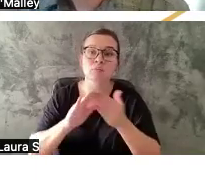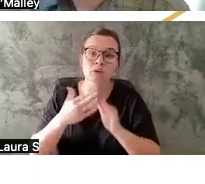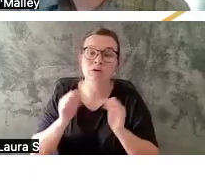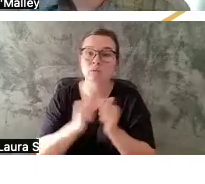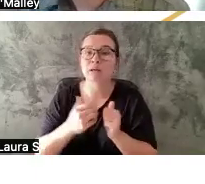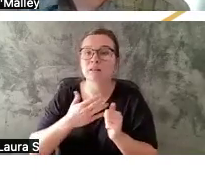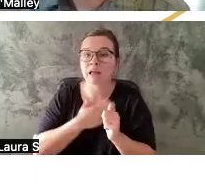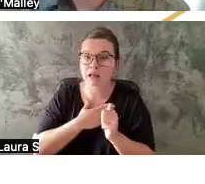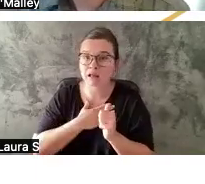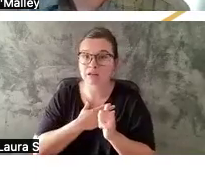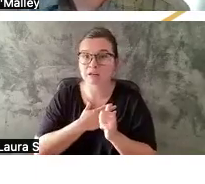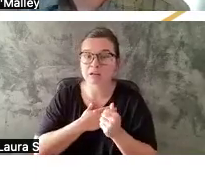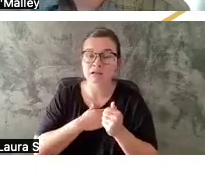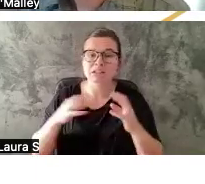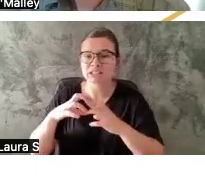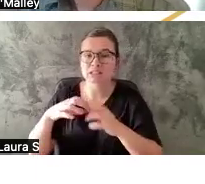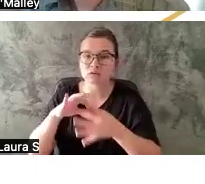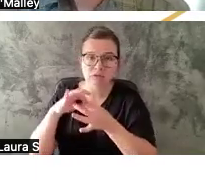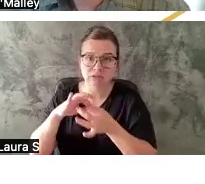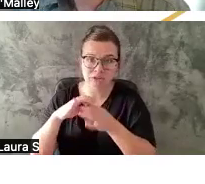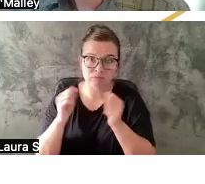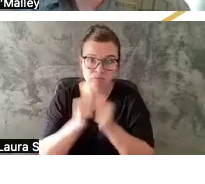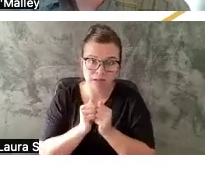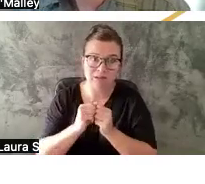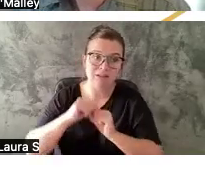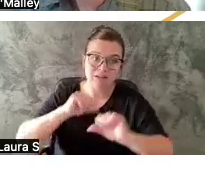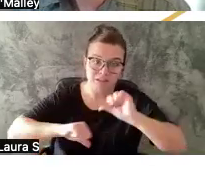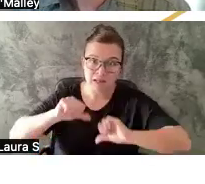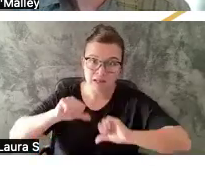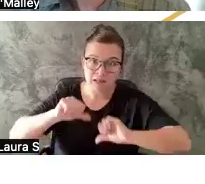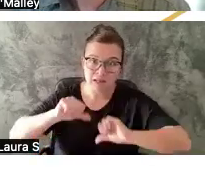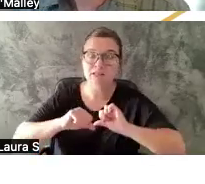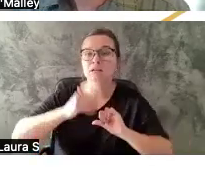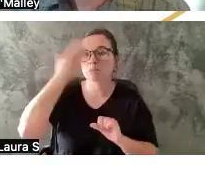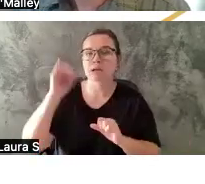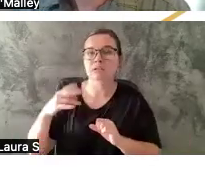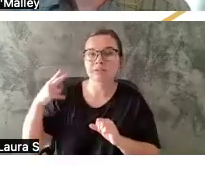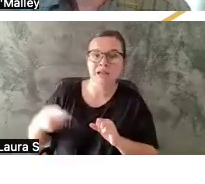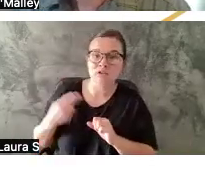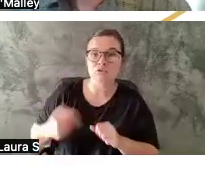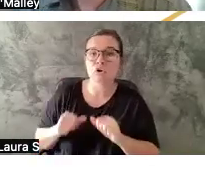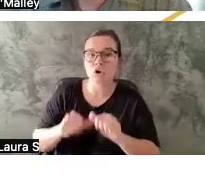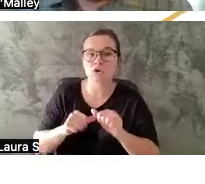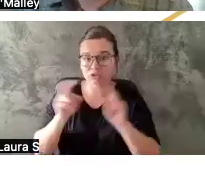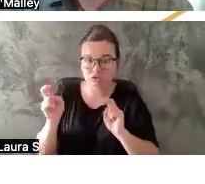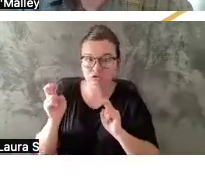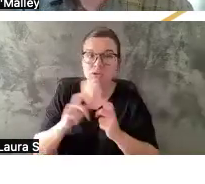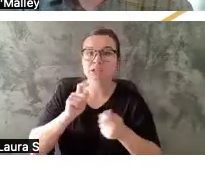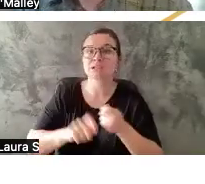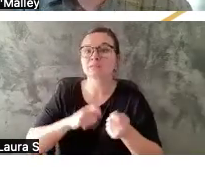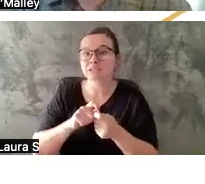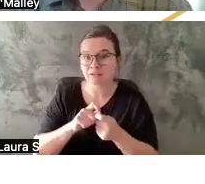marginalized communities that have kind of a fraught relationship with science because of historical and ongoing issues, in